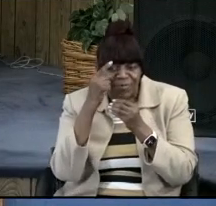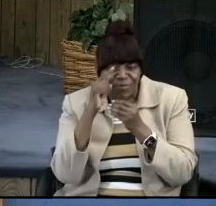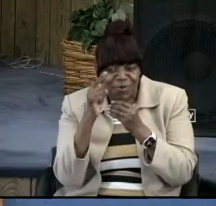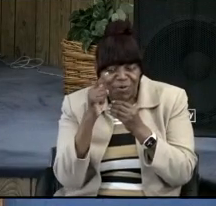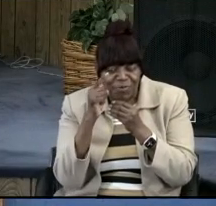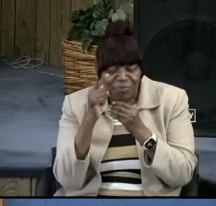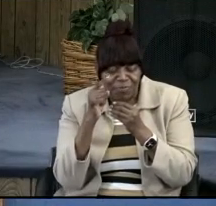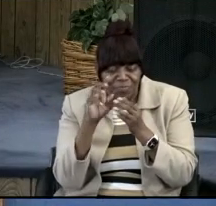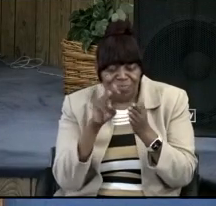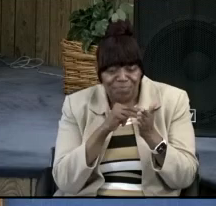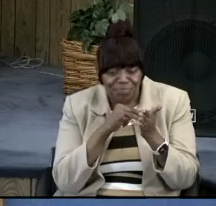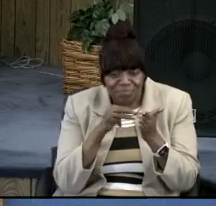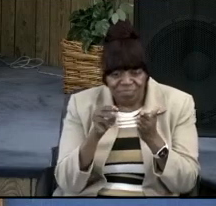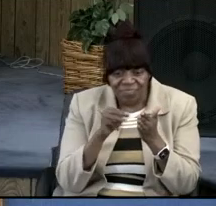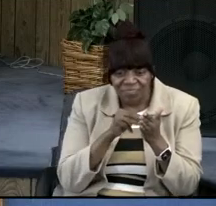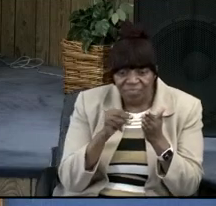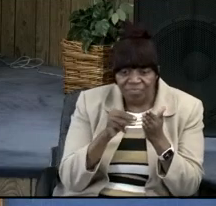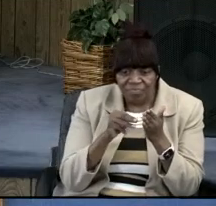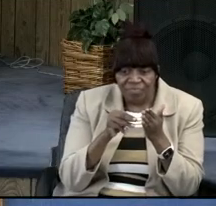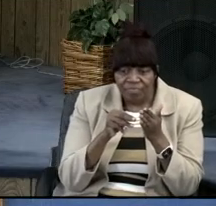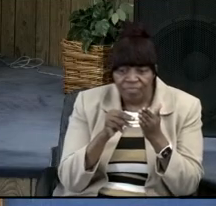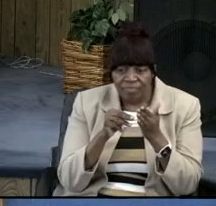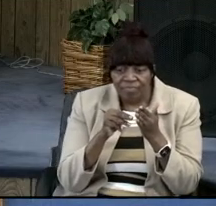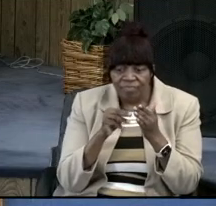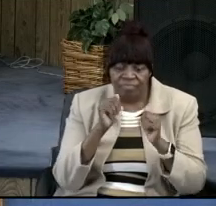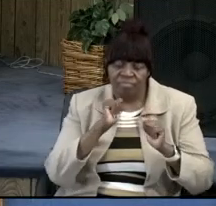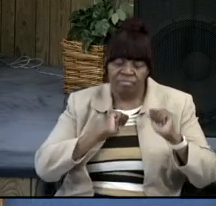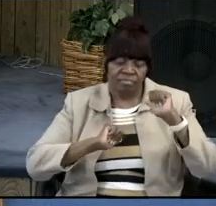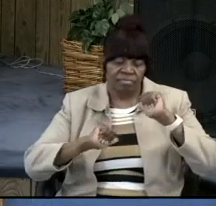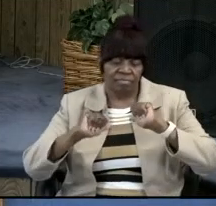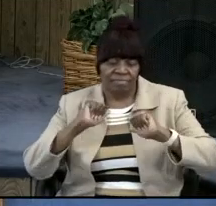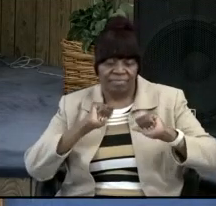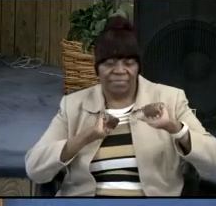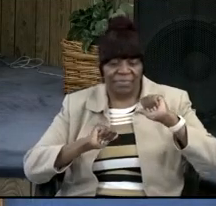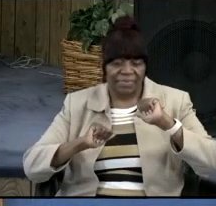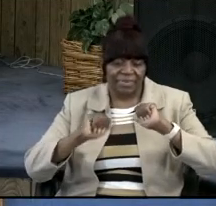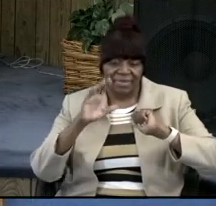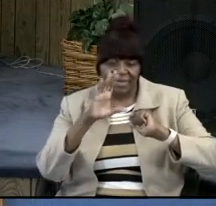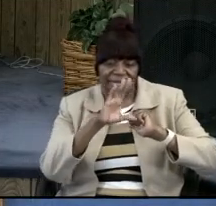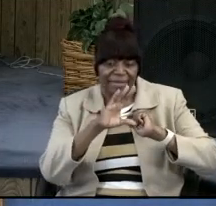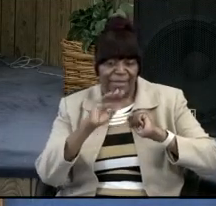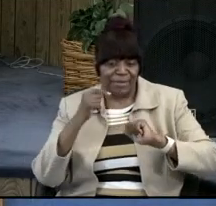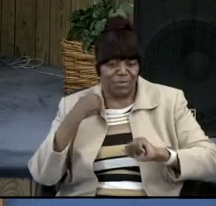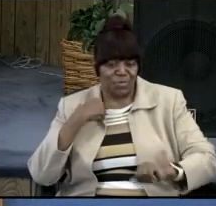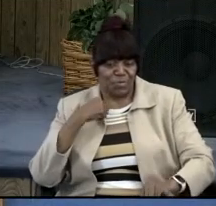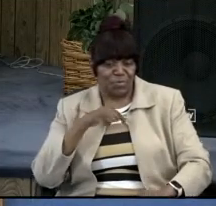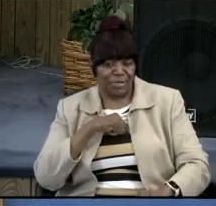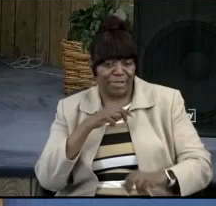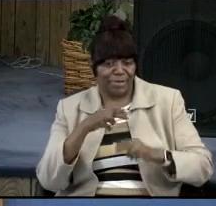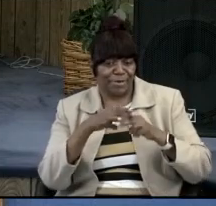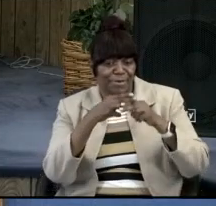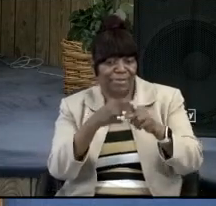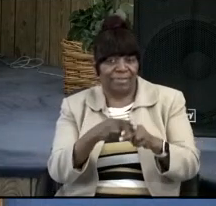music, and the drama. And then we call it church.